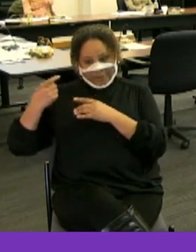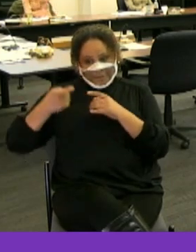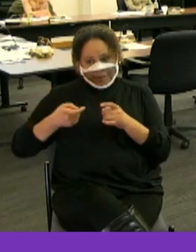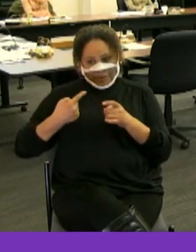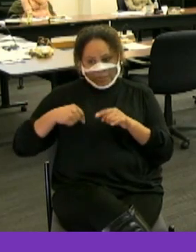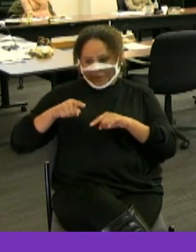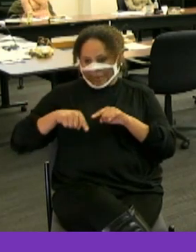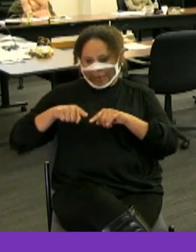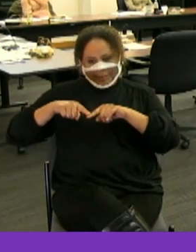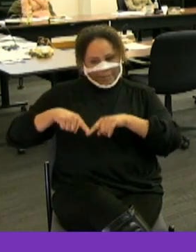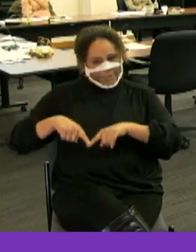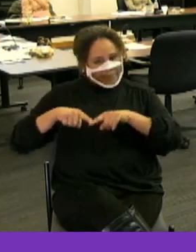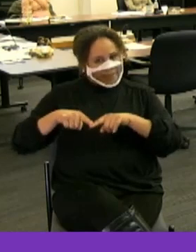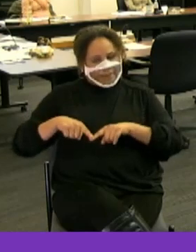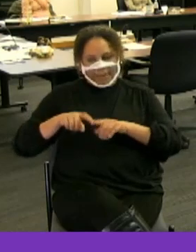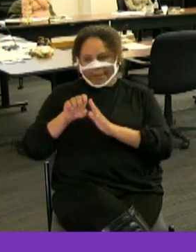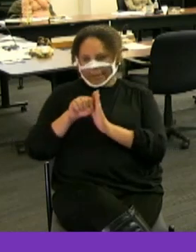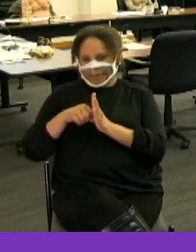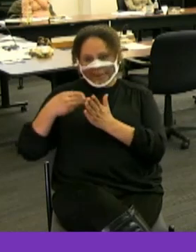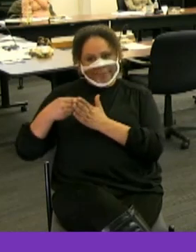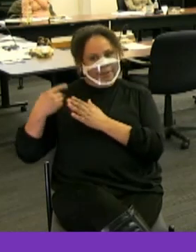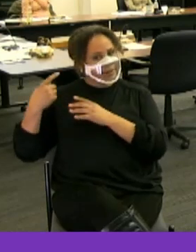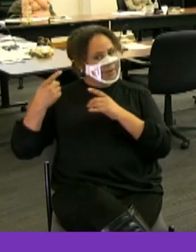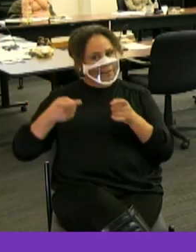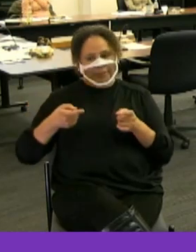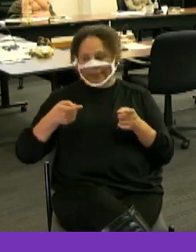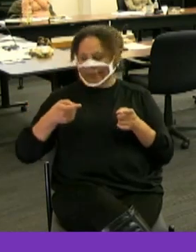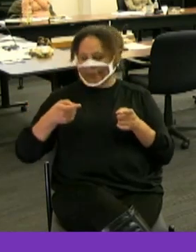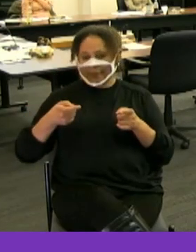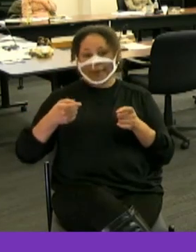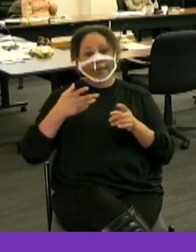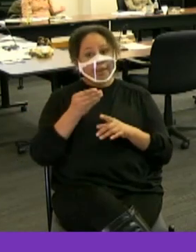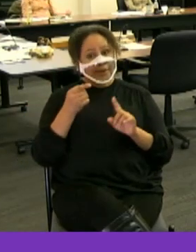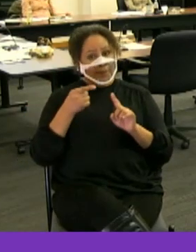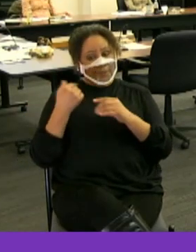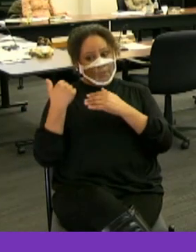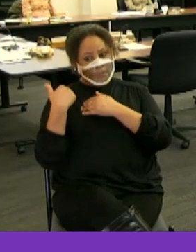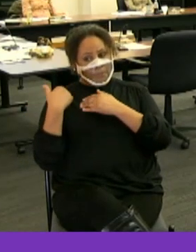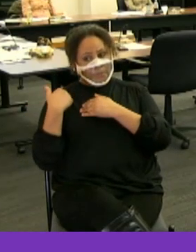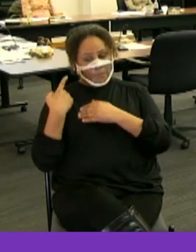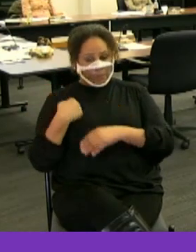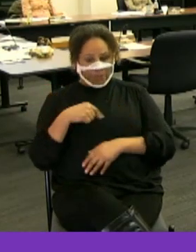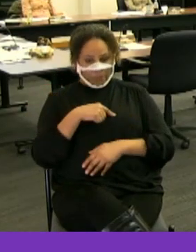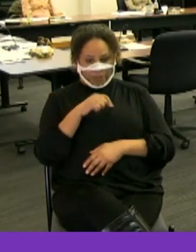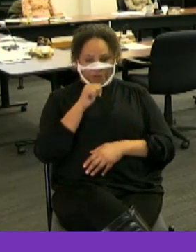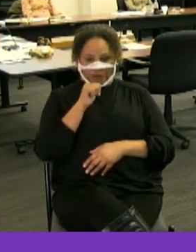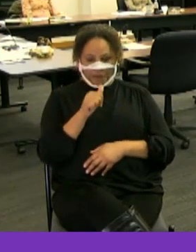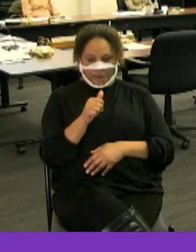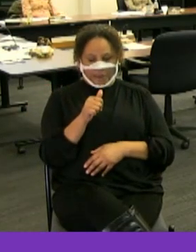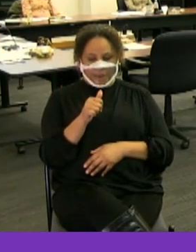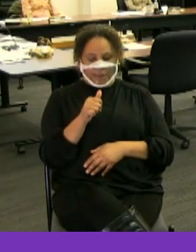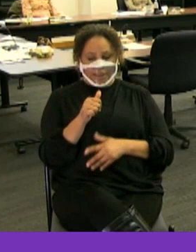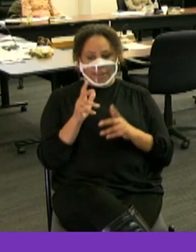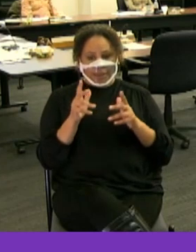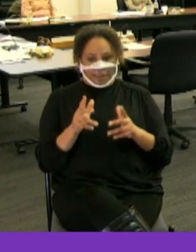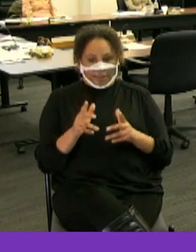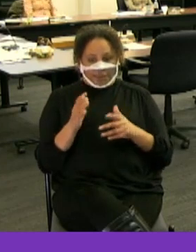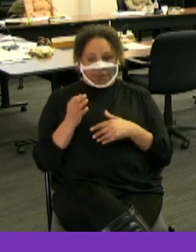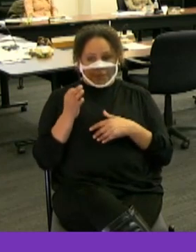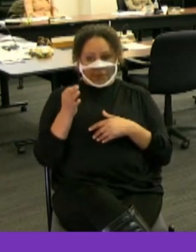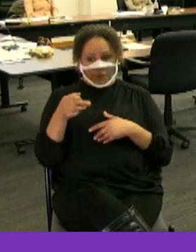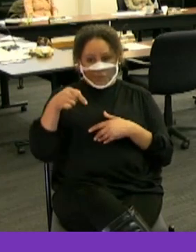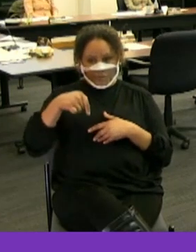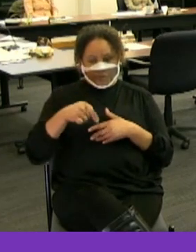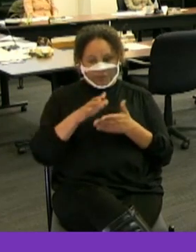necessarily depend on those things. And to be responsible so that we're not leaving the future of this college to be